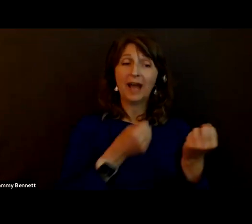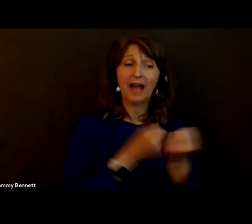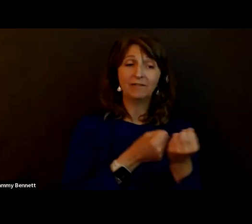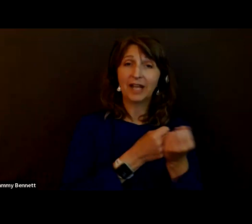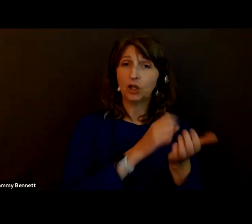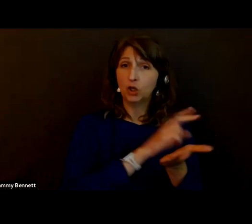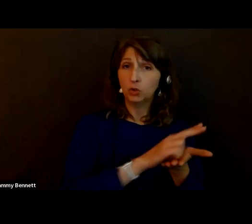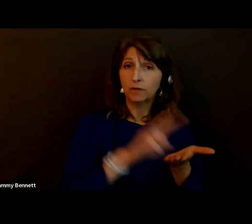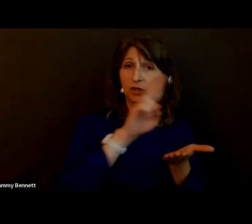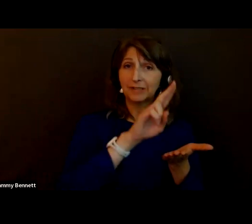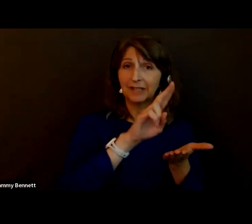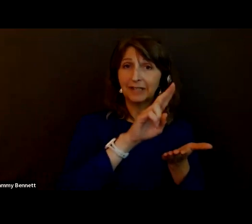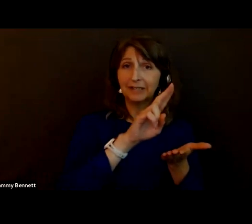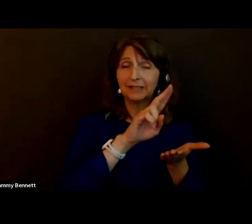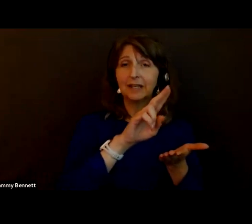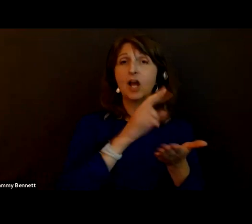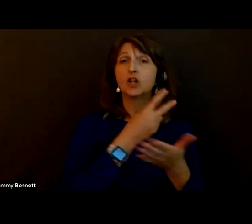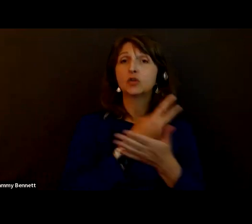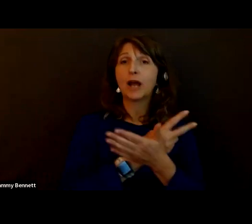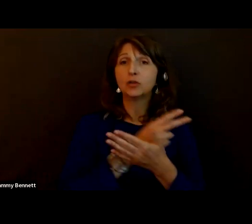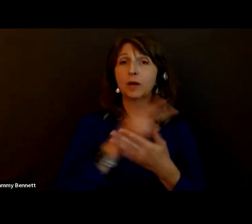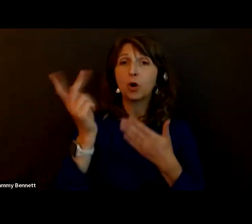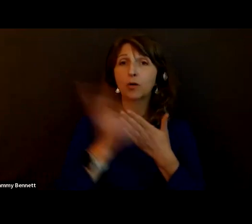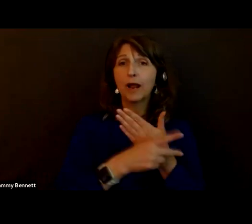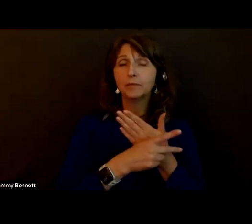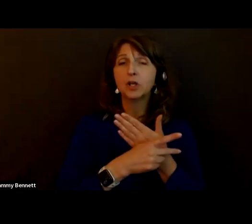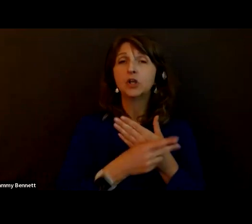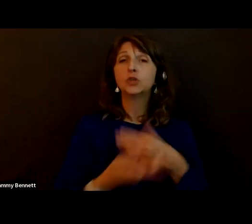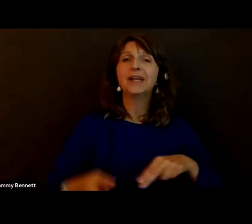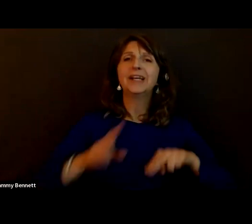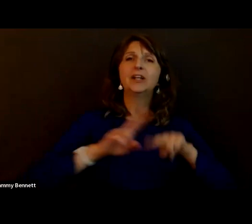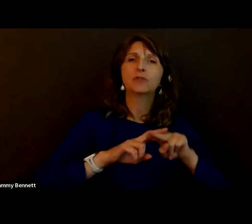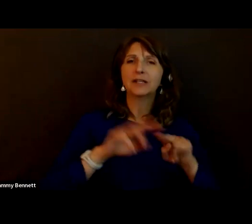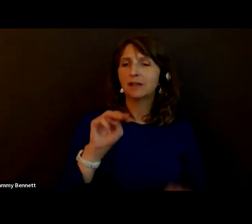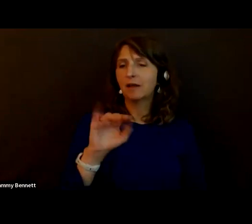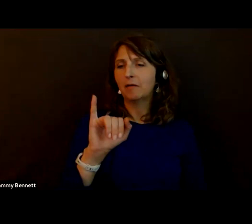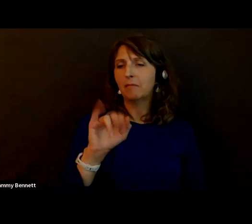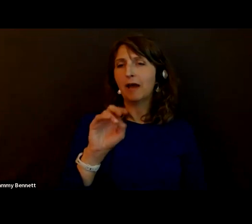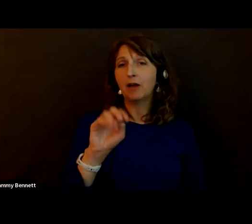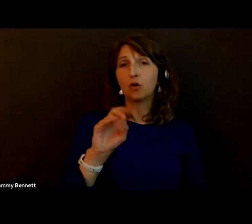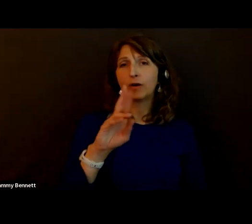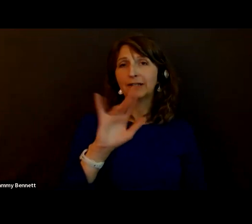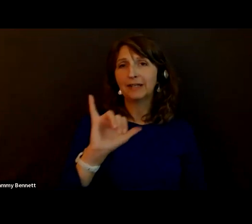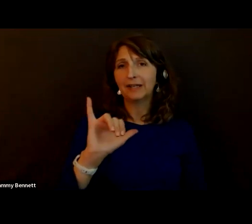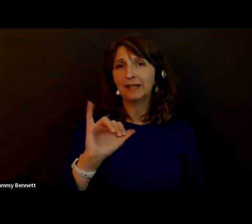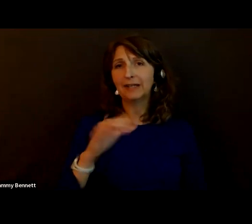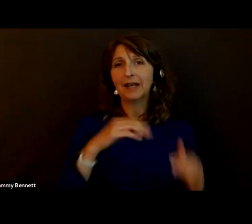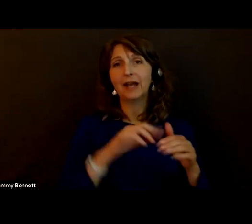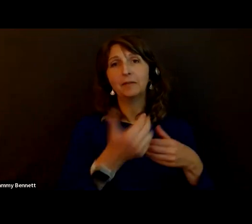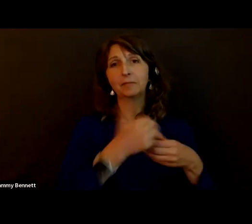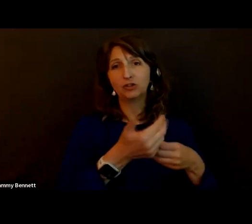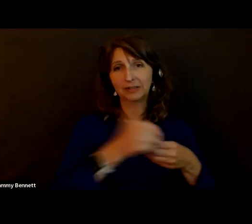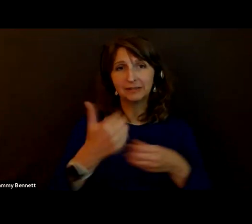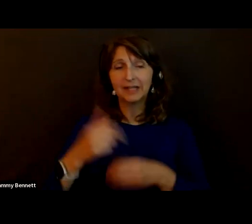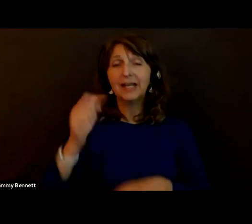their minority admissions, because the only way that you can become those is if you complete a graduate program. And if admissions